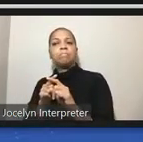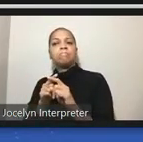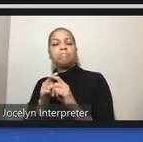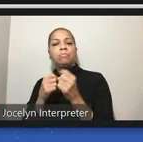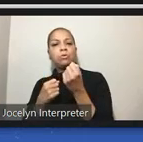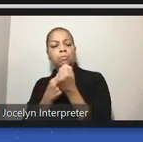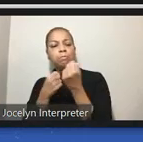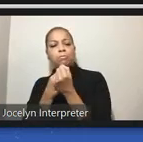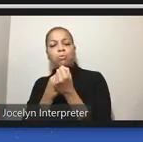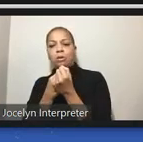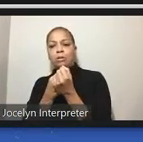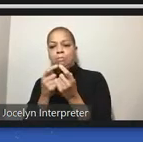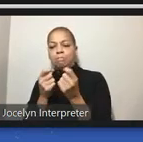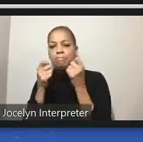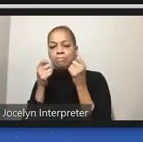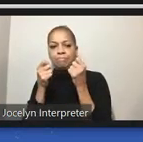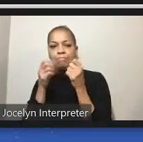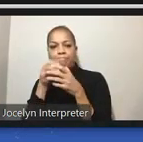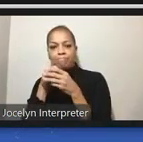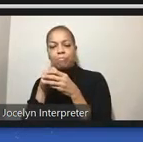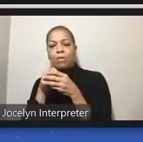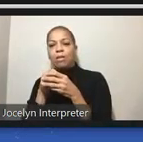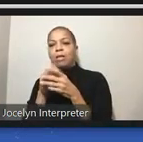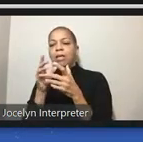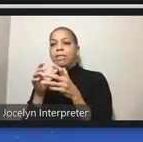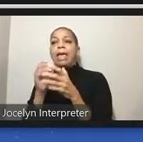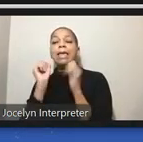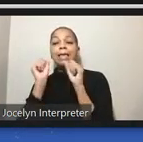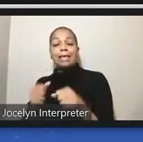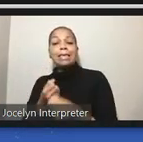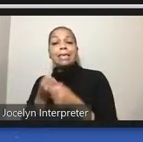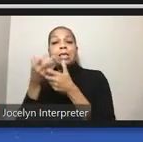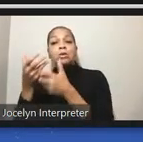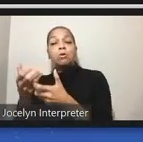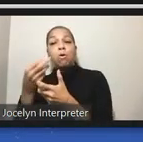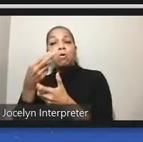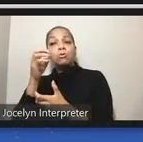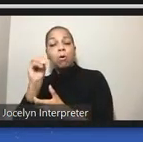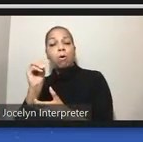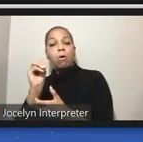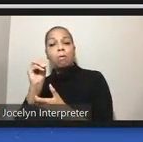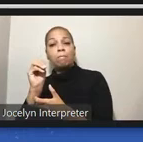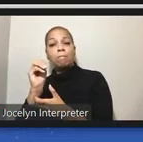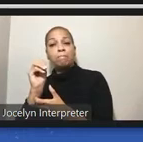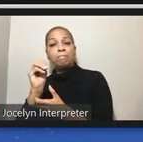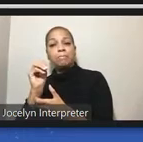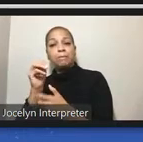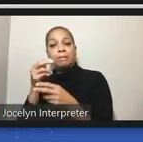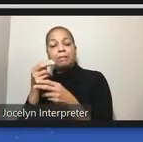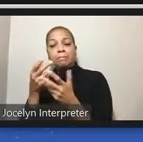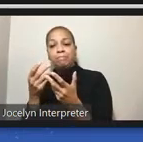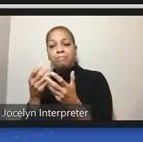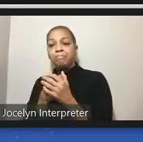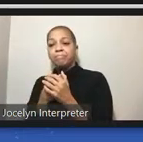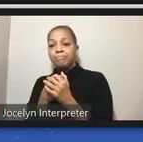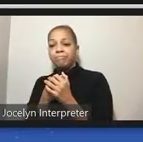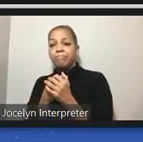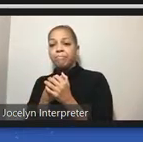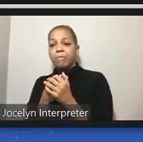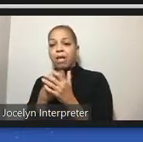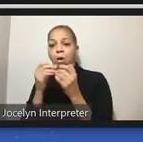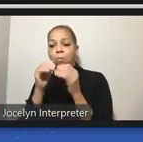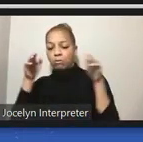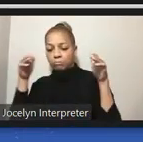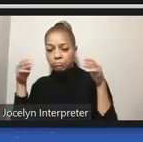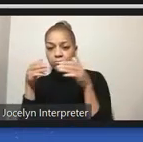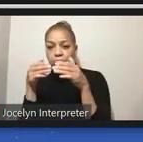great harm by relying on sentimentality as the primary messenger. I want to drill in this specifically